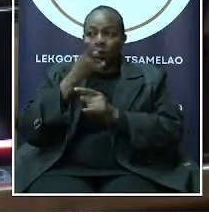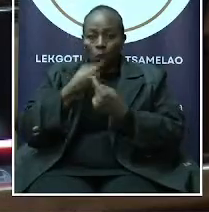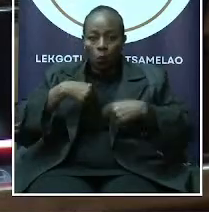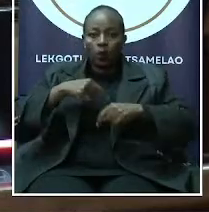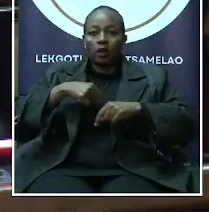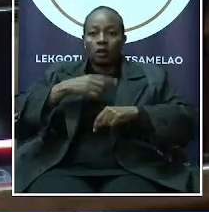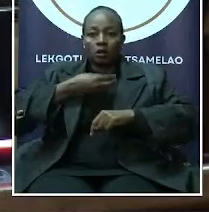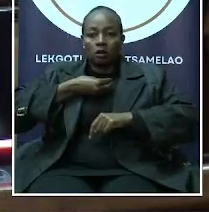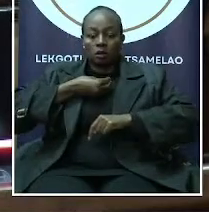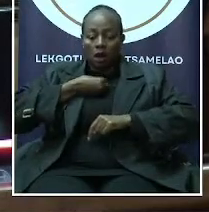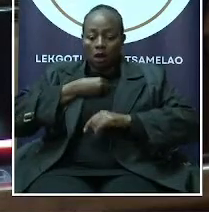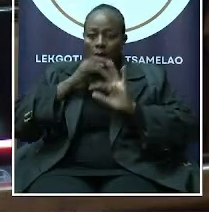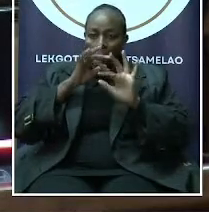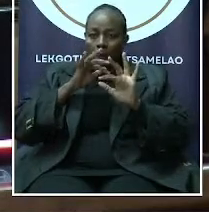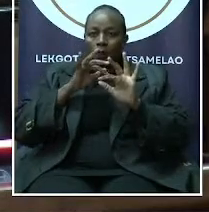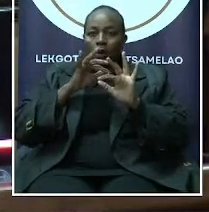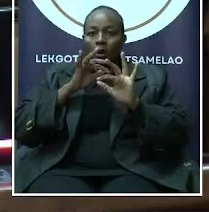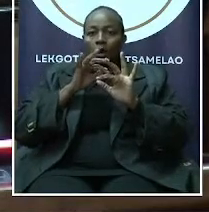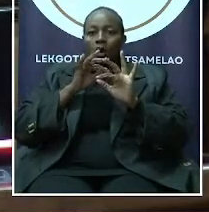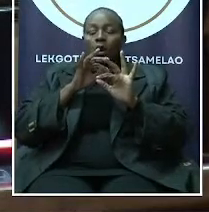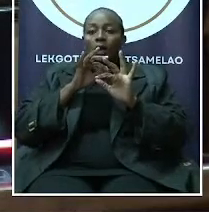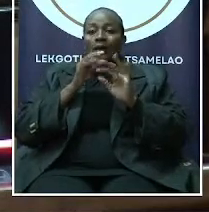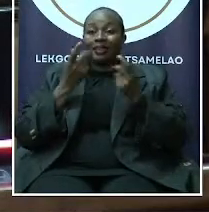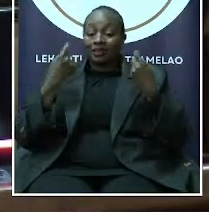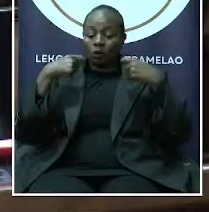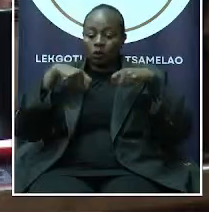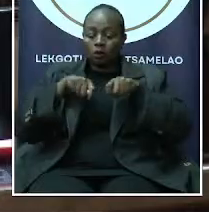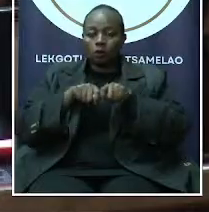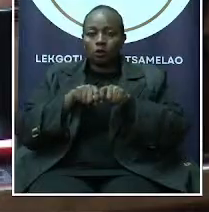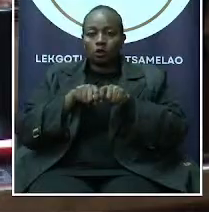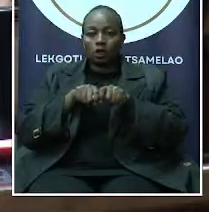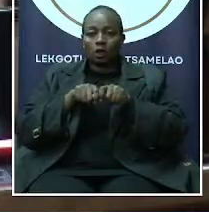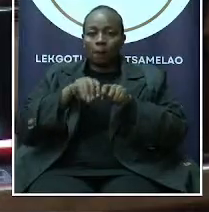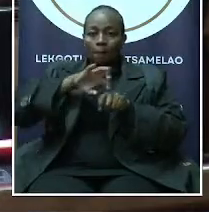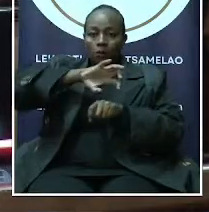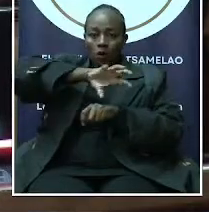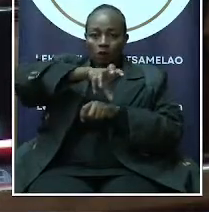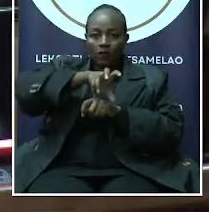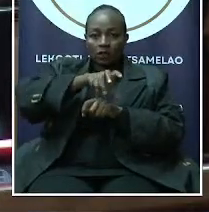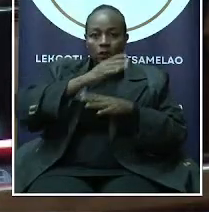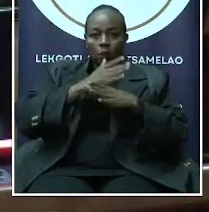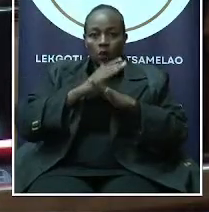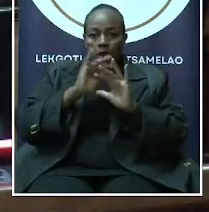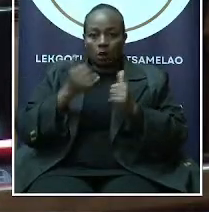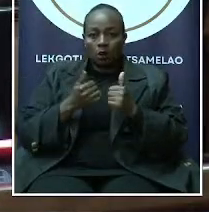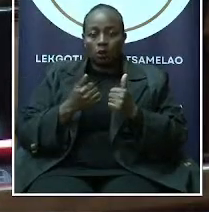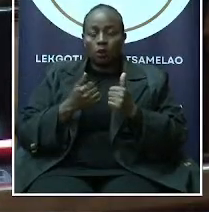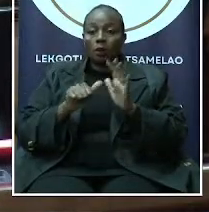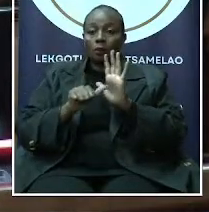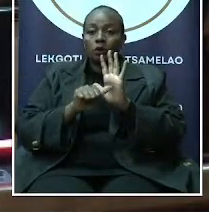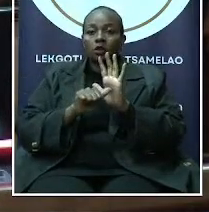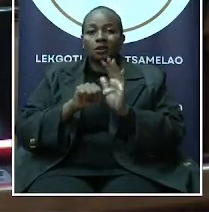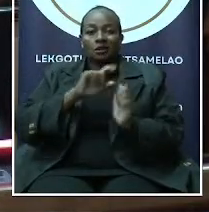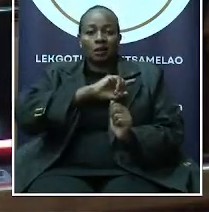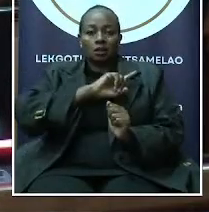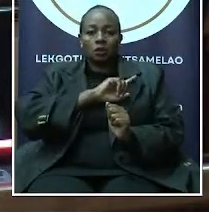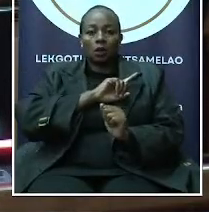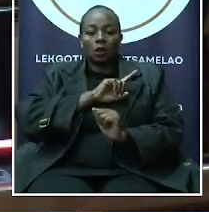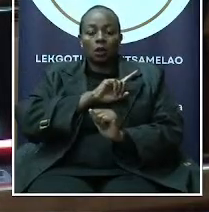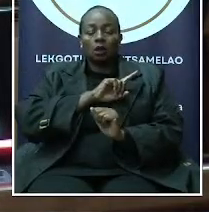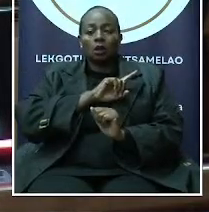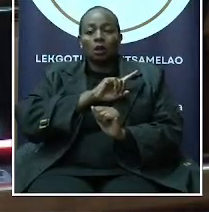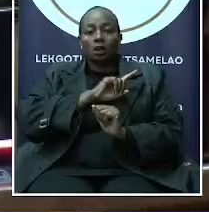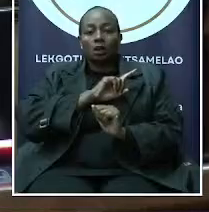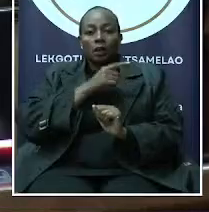are key stakeholders in the contribution of how this province functions. Therefore,